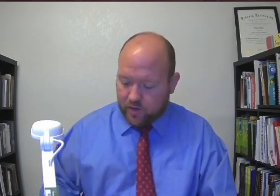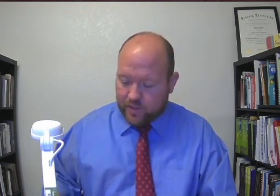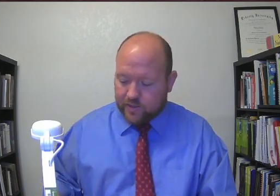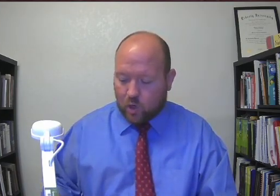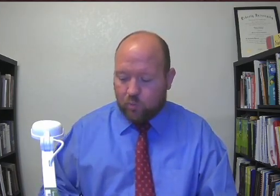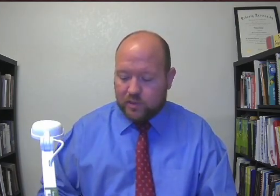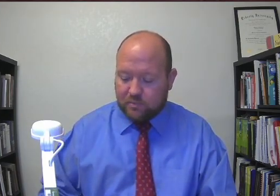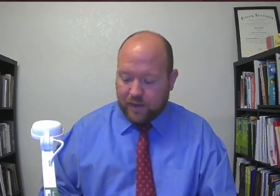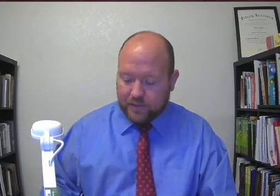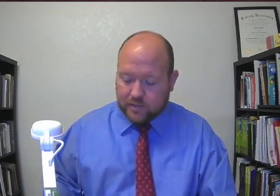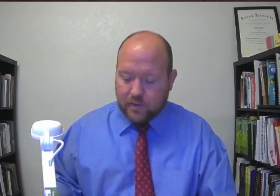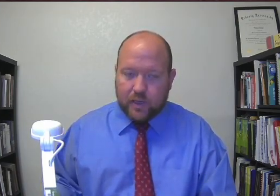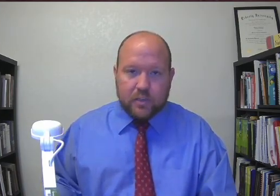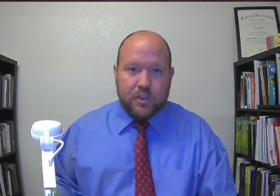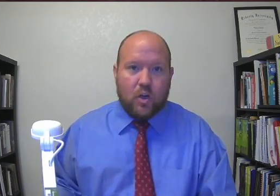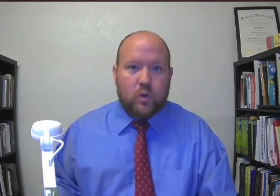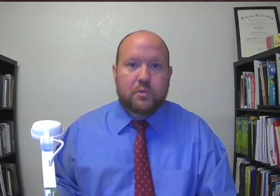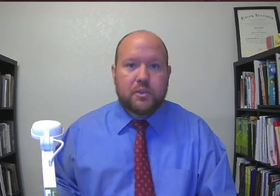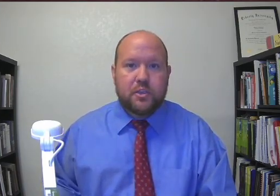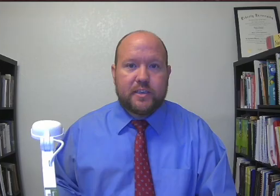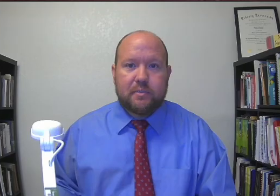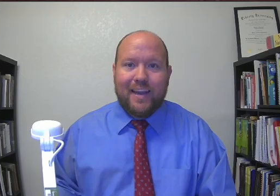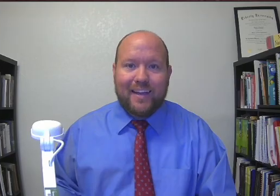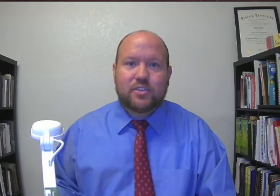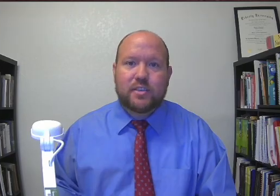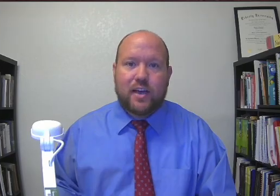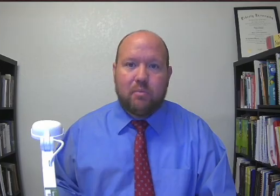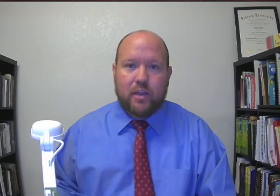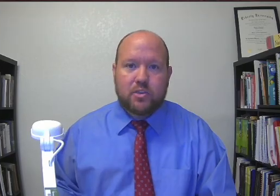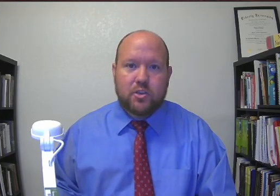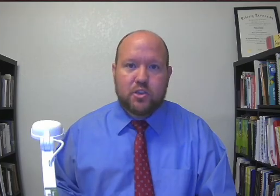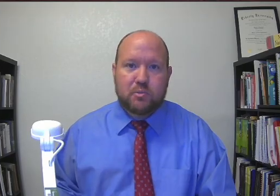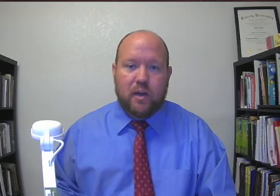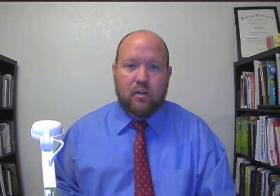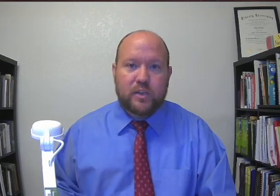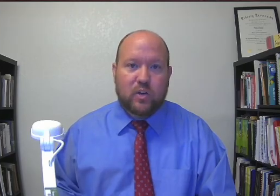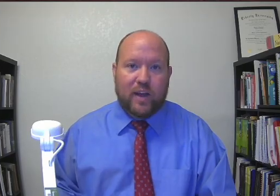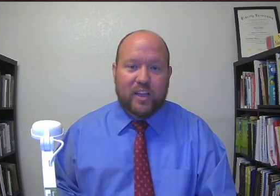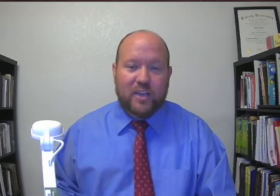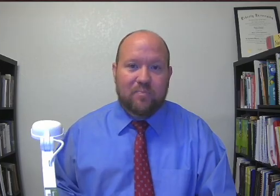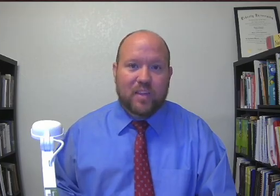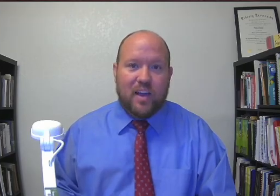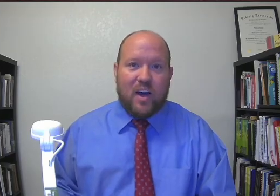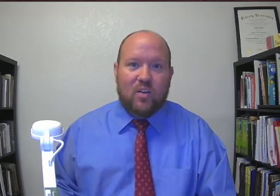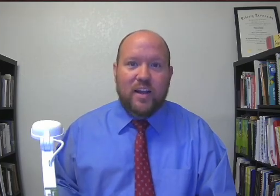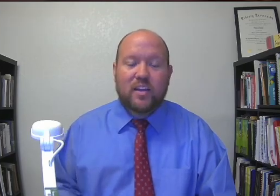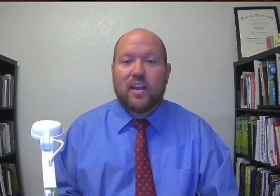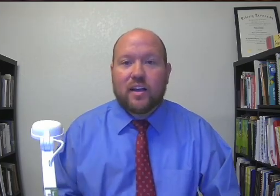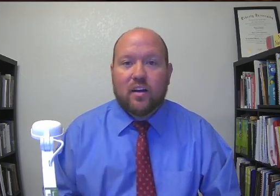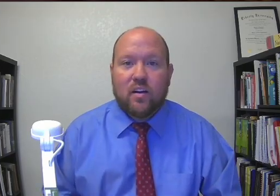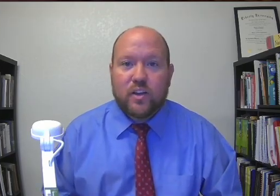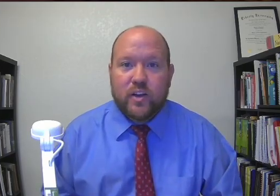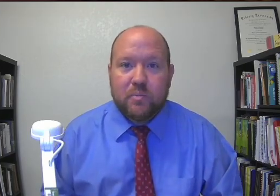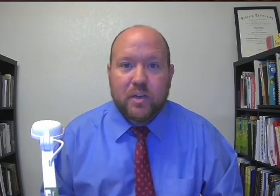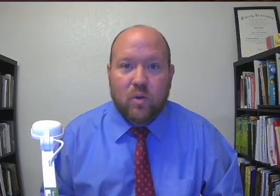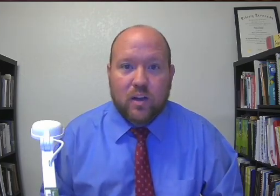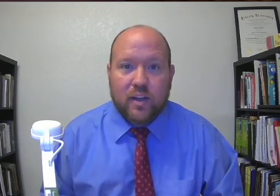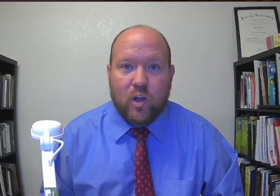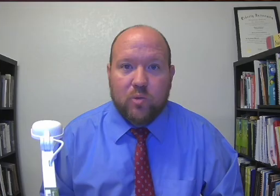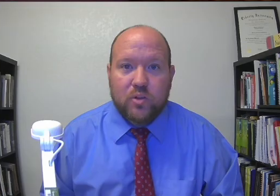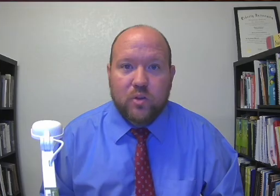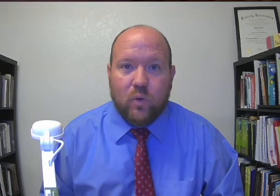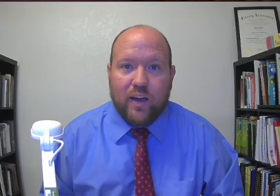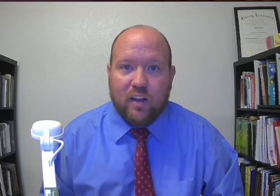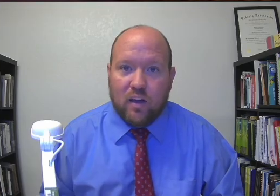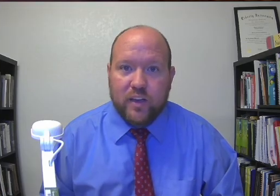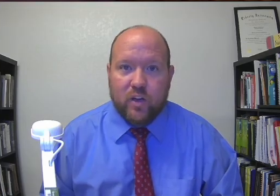down here in this open space so you know which ones you need to spend extra time making sure you spell correctly. All right, good luck on your independent work. I